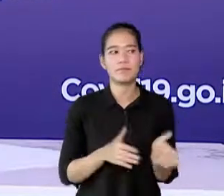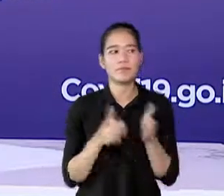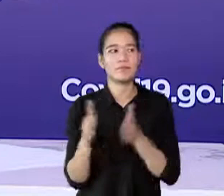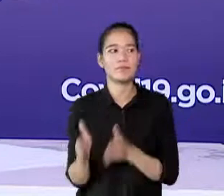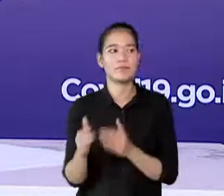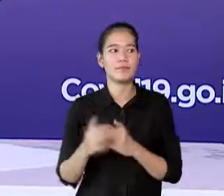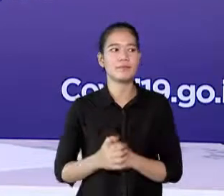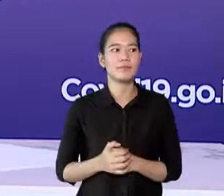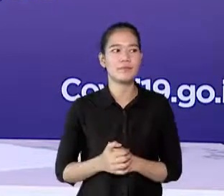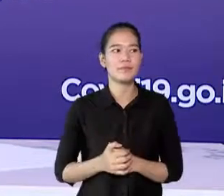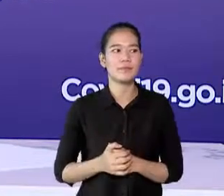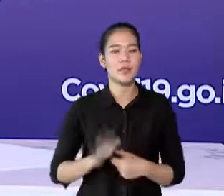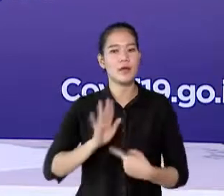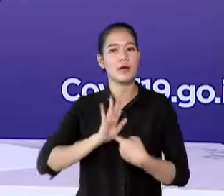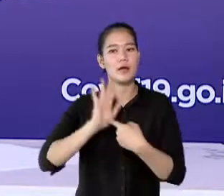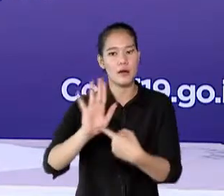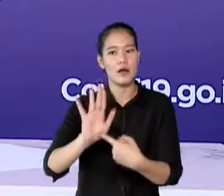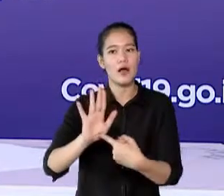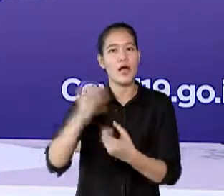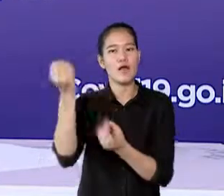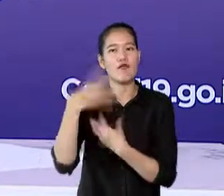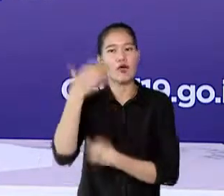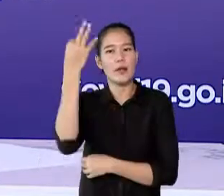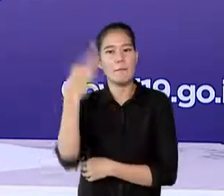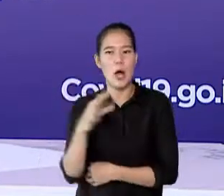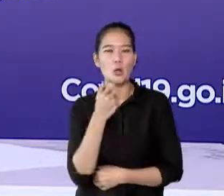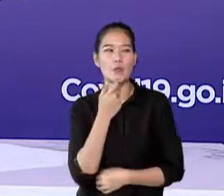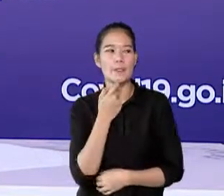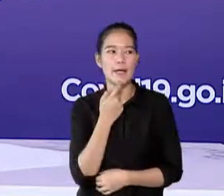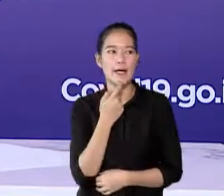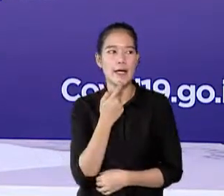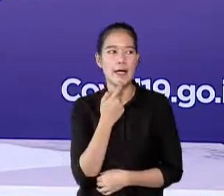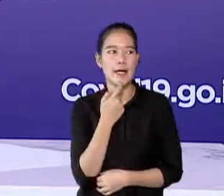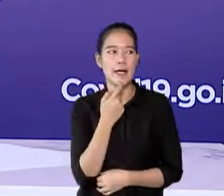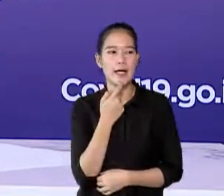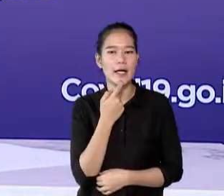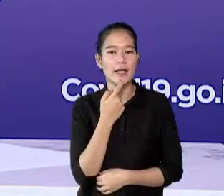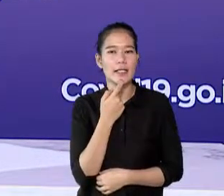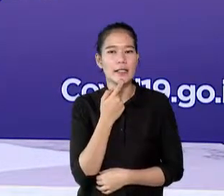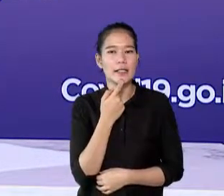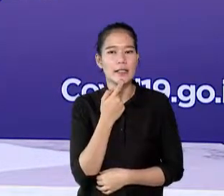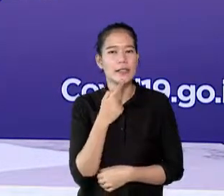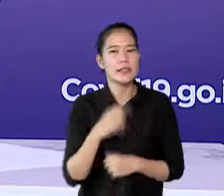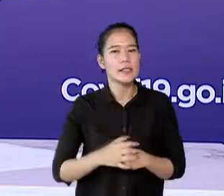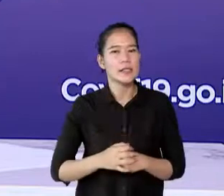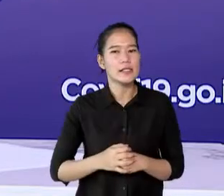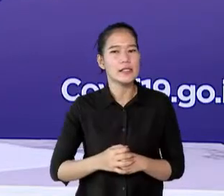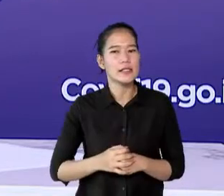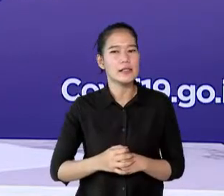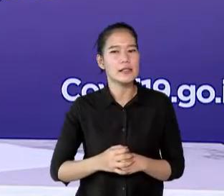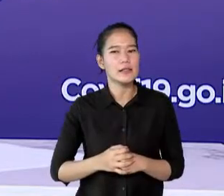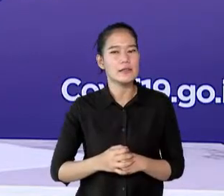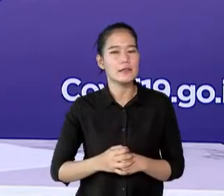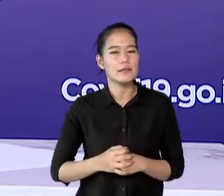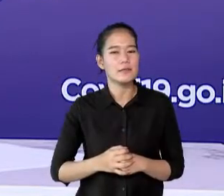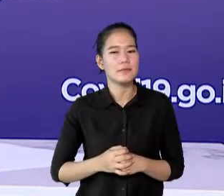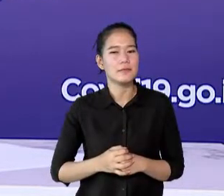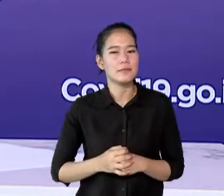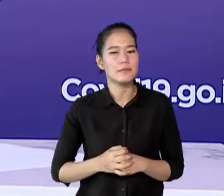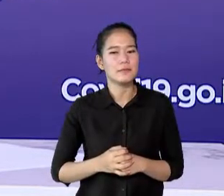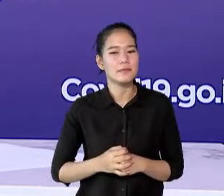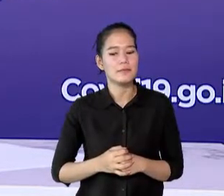Next, I will provide an update on the formation of regional posts, which is an element of